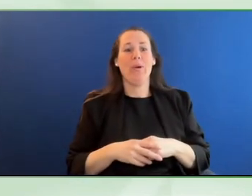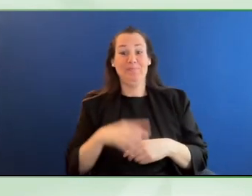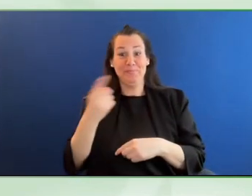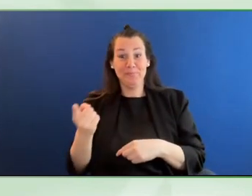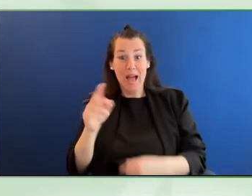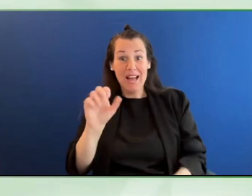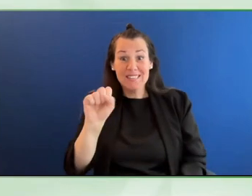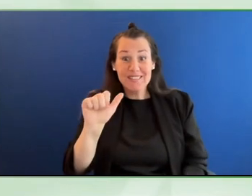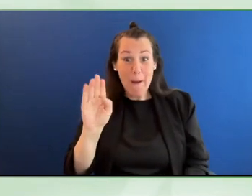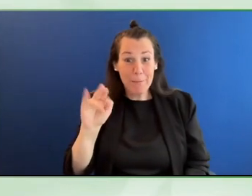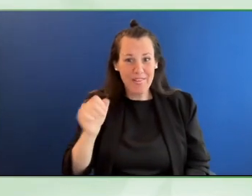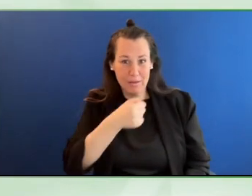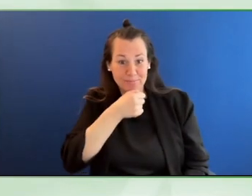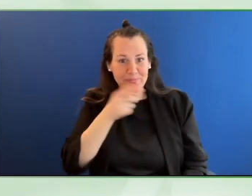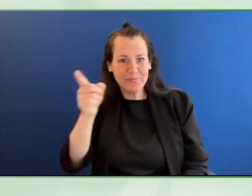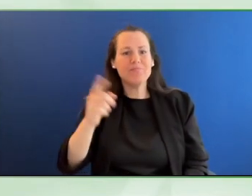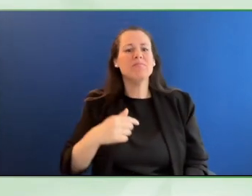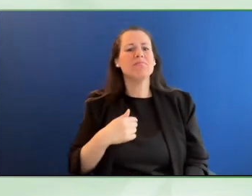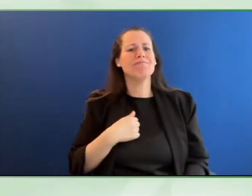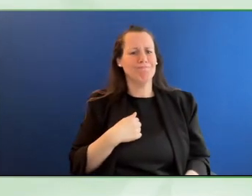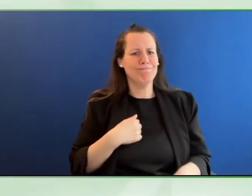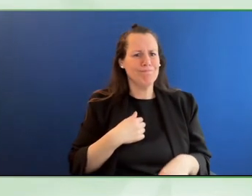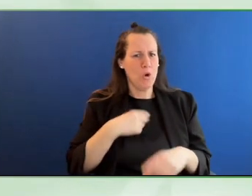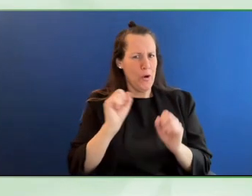can we picture ourselves under this expression?